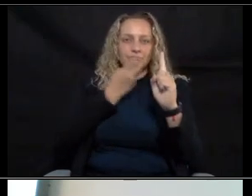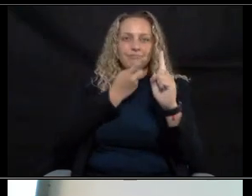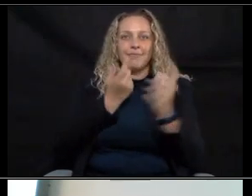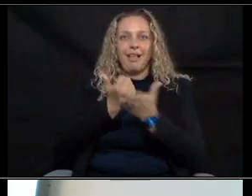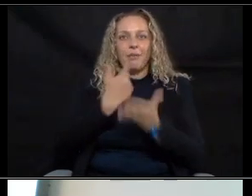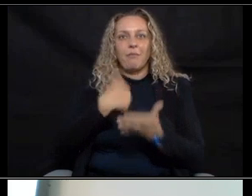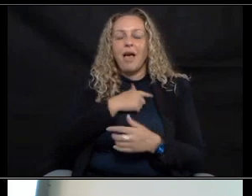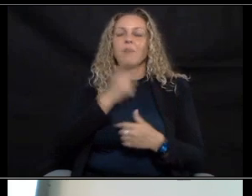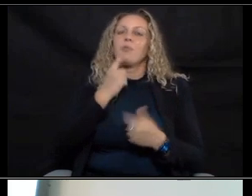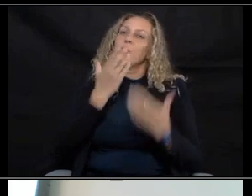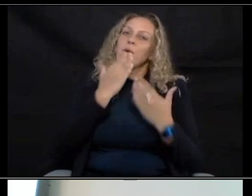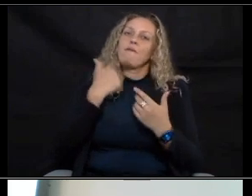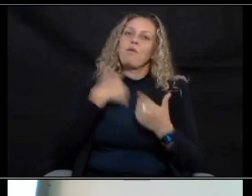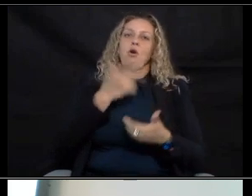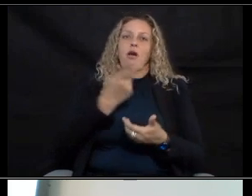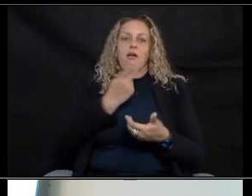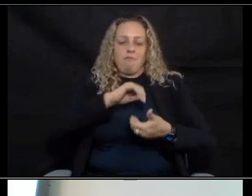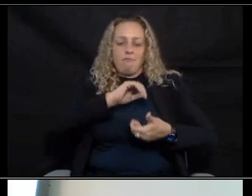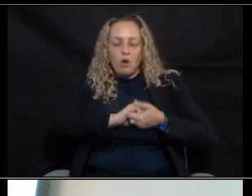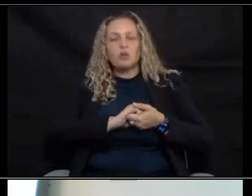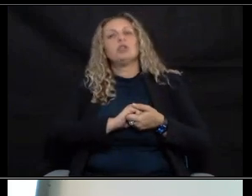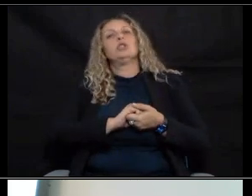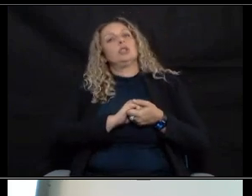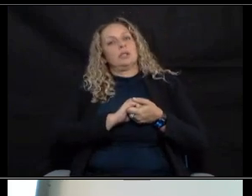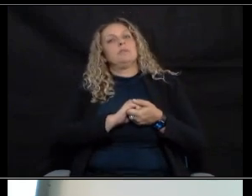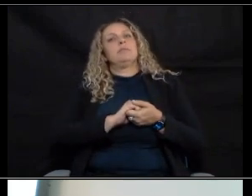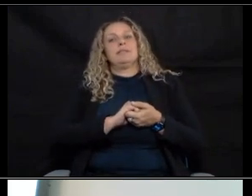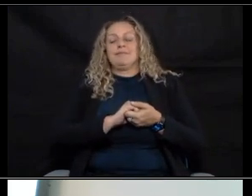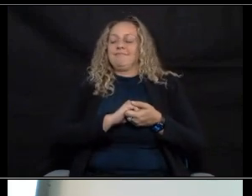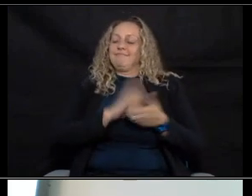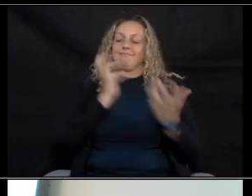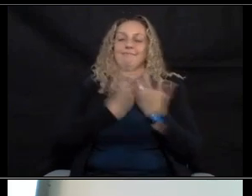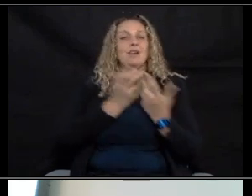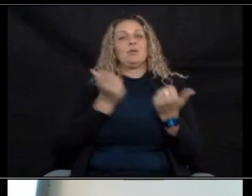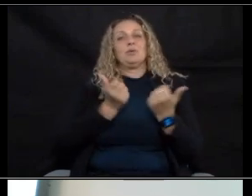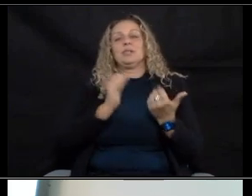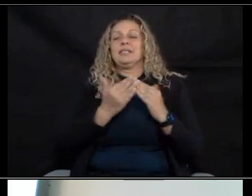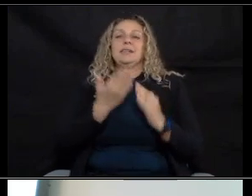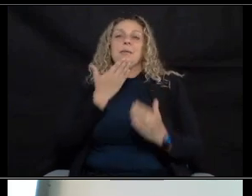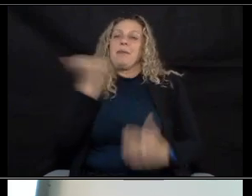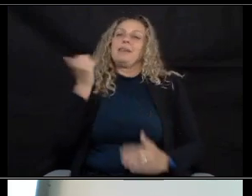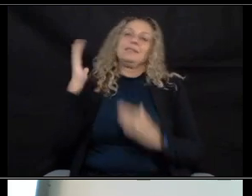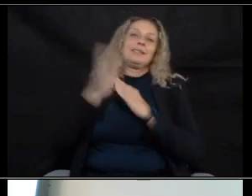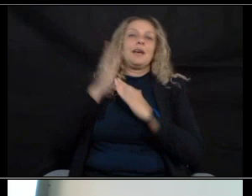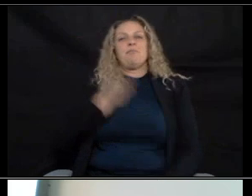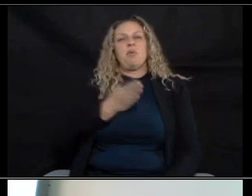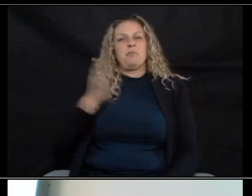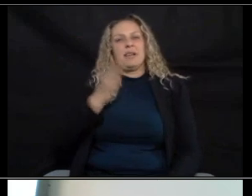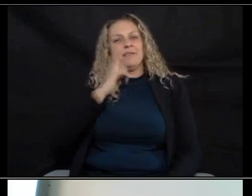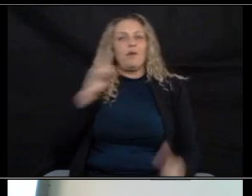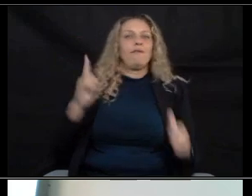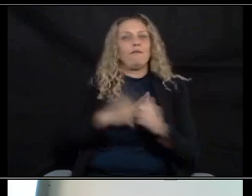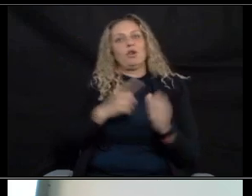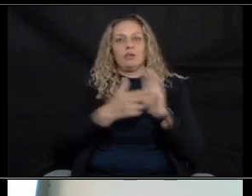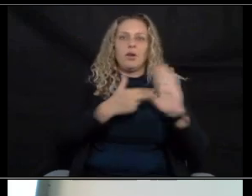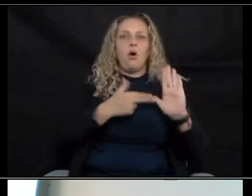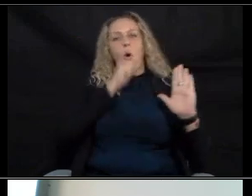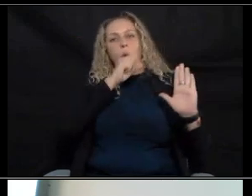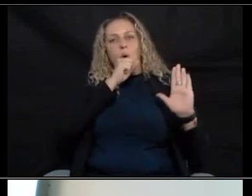more grateful for your partnership and think of a more fitting city than our home city to be the first ones to go orange for Hunger Action Month.